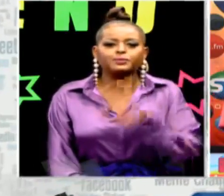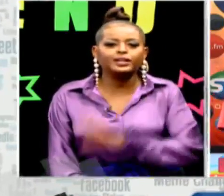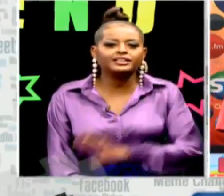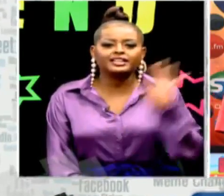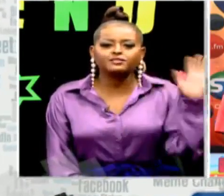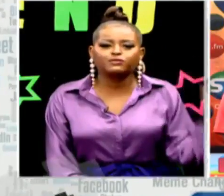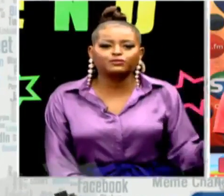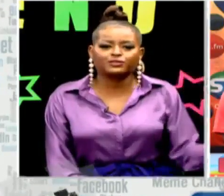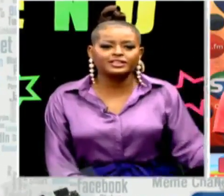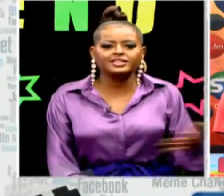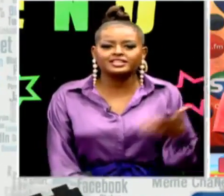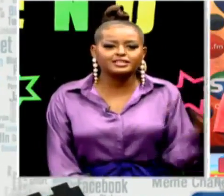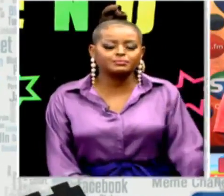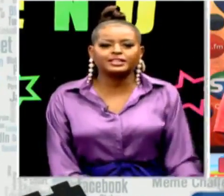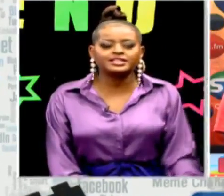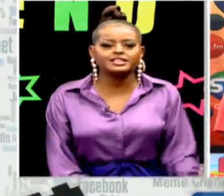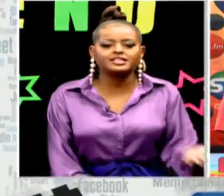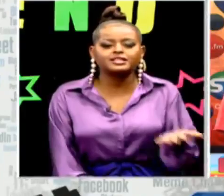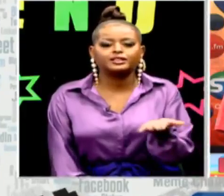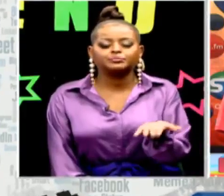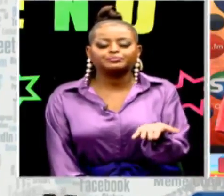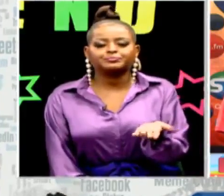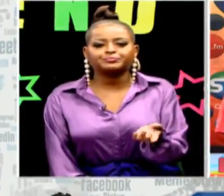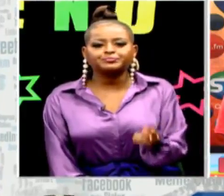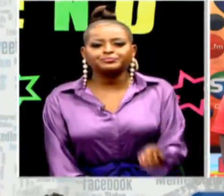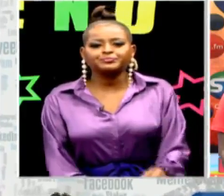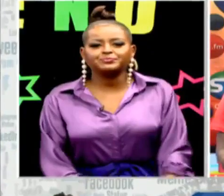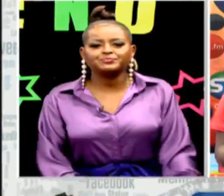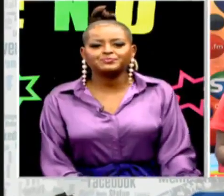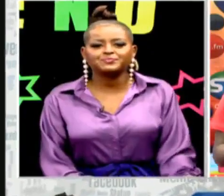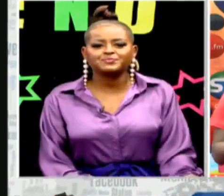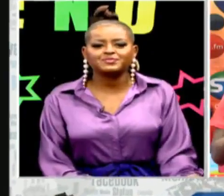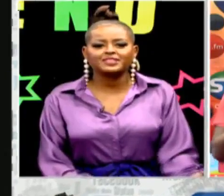Buy one, get four free. It doesn't No. As we just approach things in capital